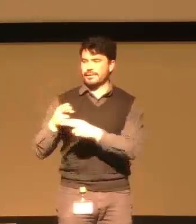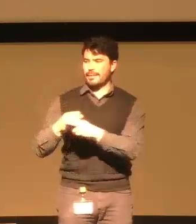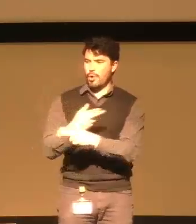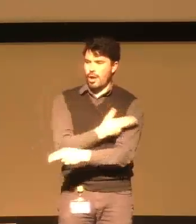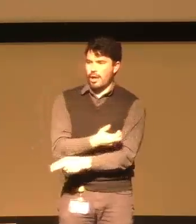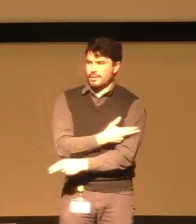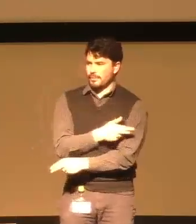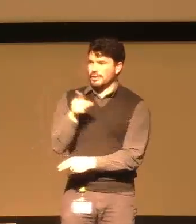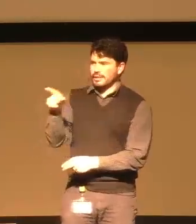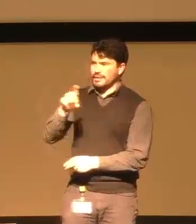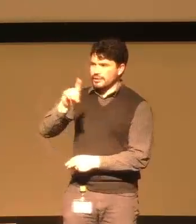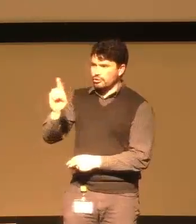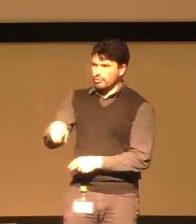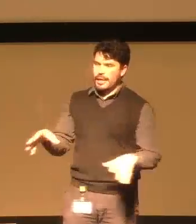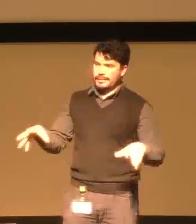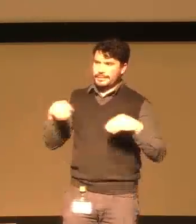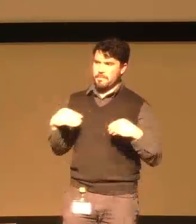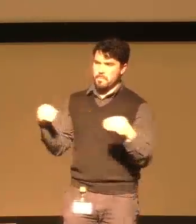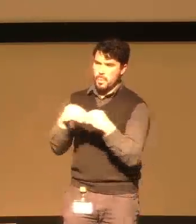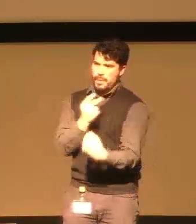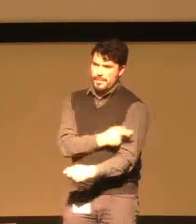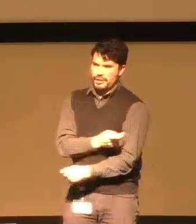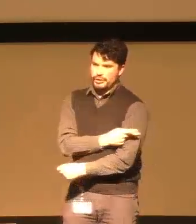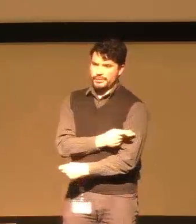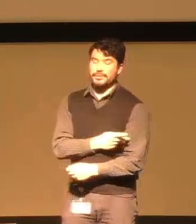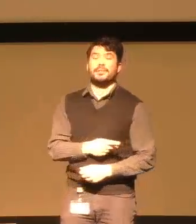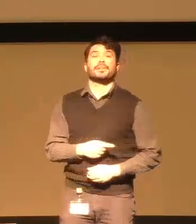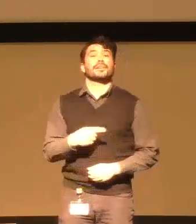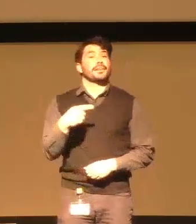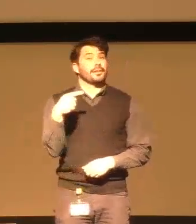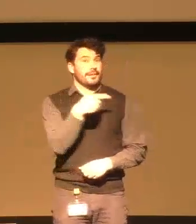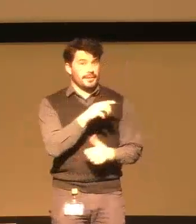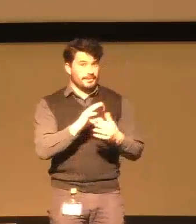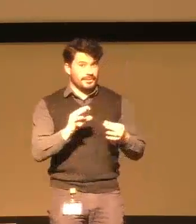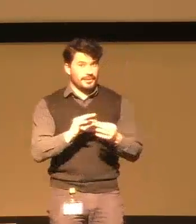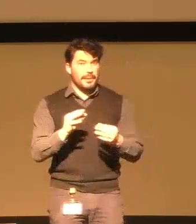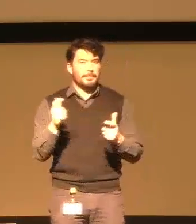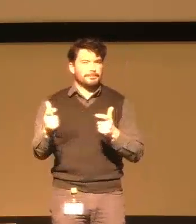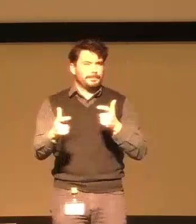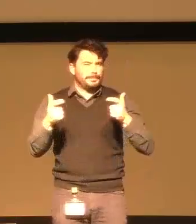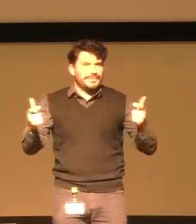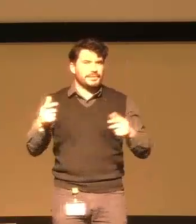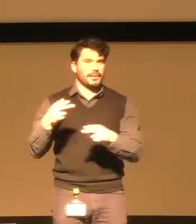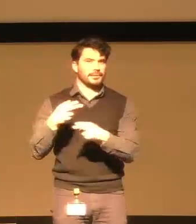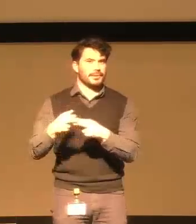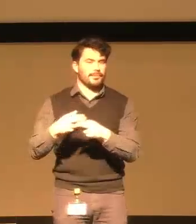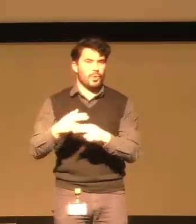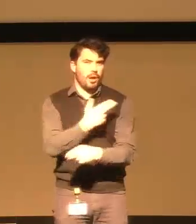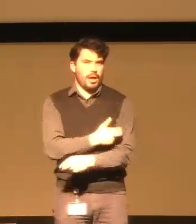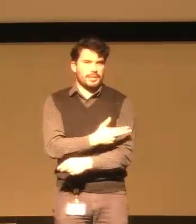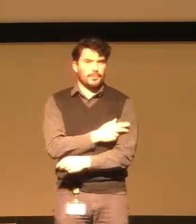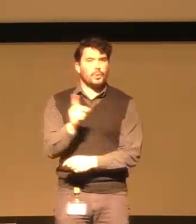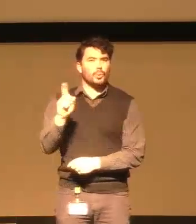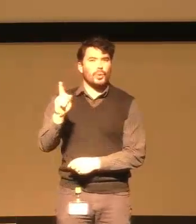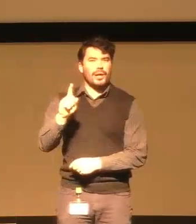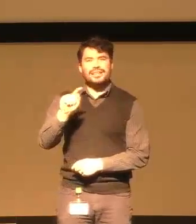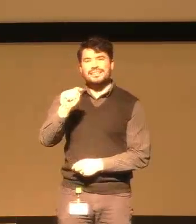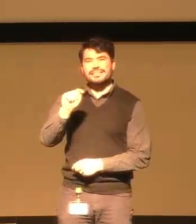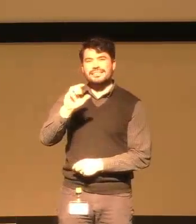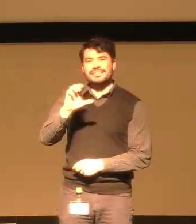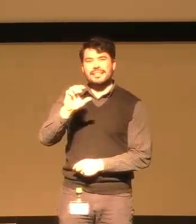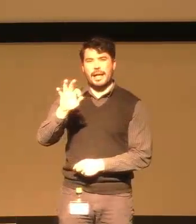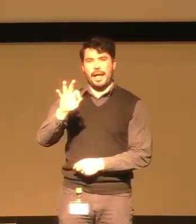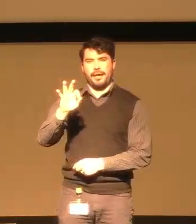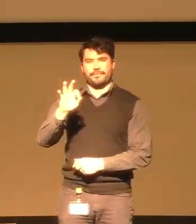about this morning. Yeah, so what people are referring to is there's a large field hospital that's being deployed at the TCF center in